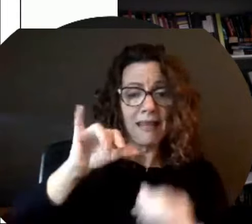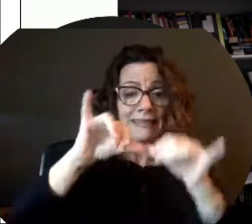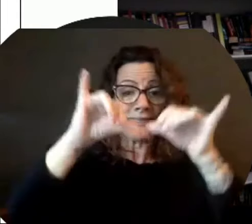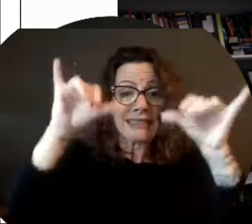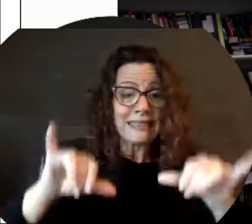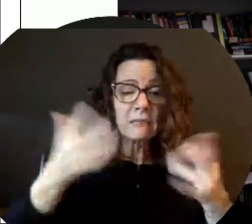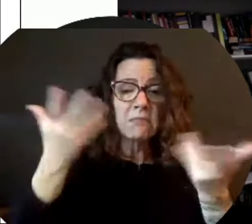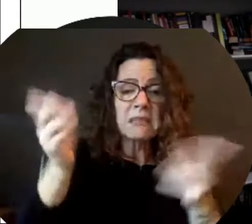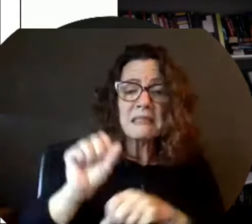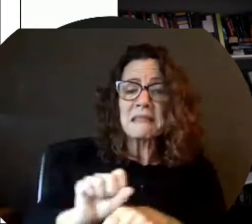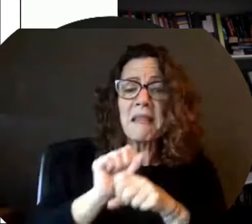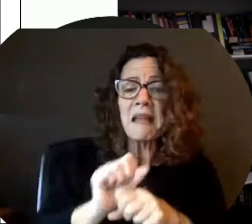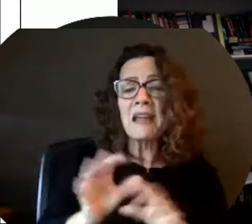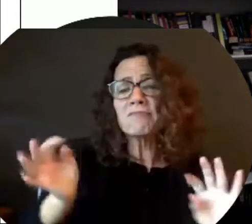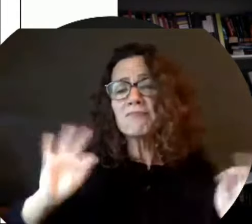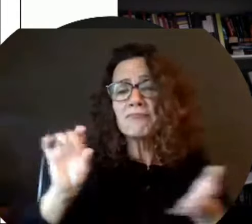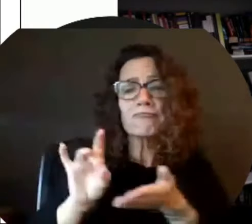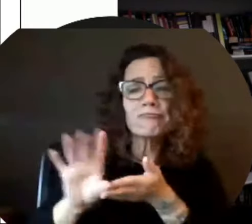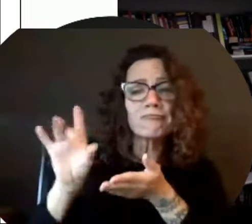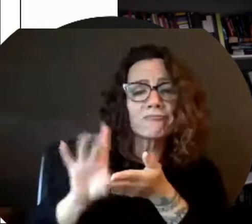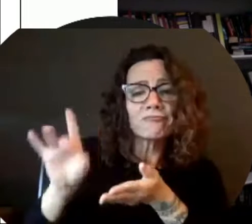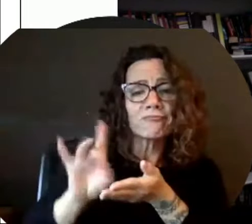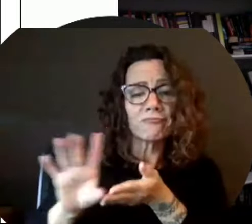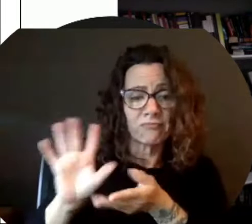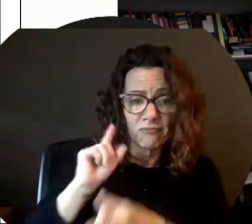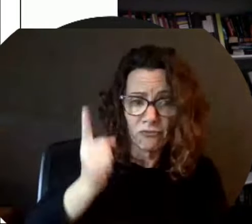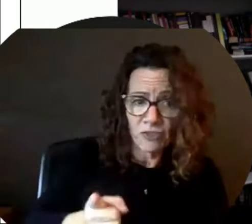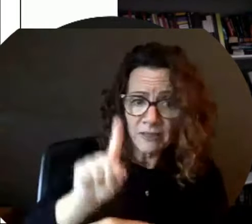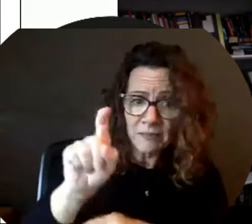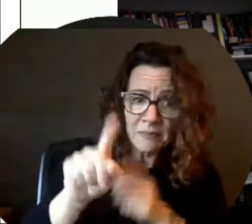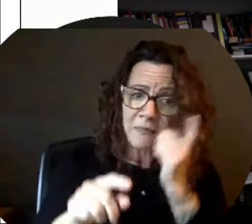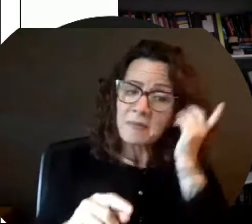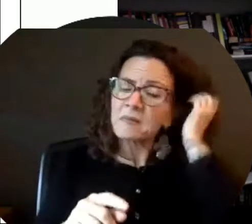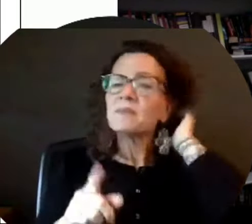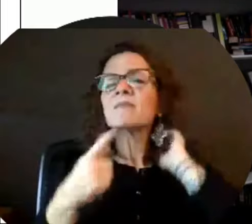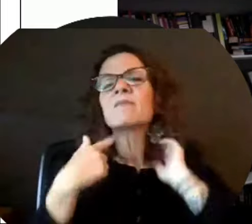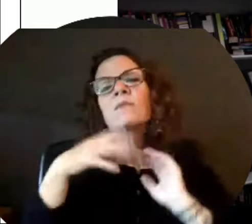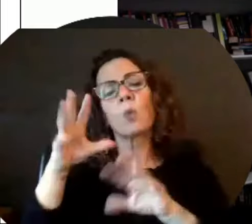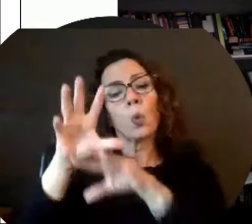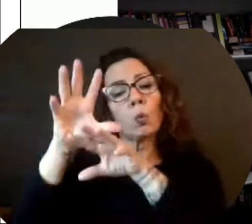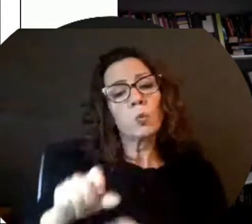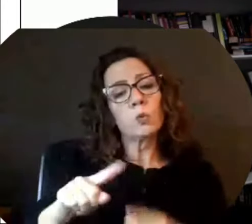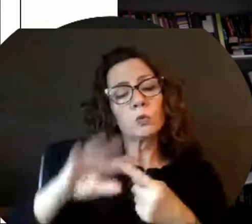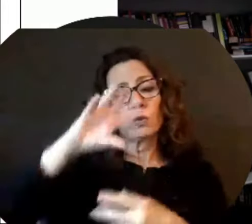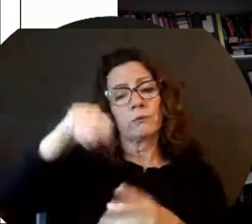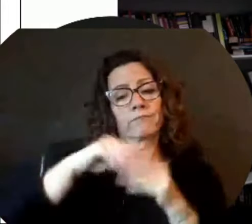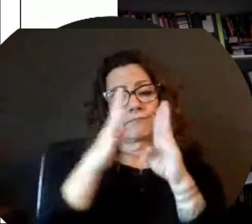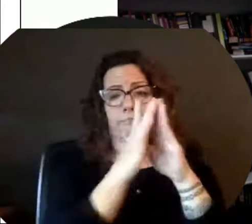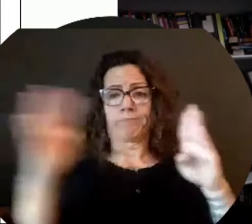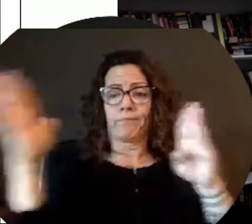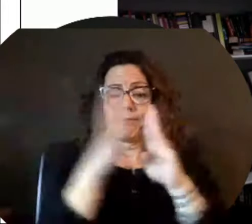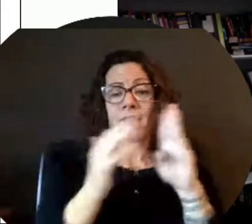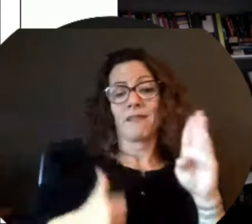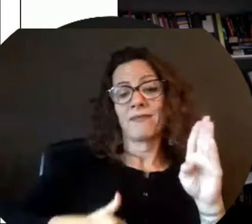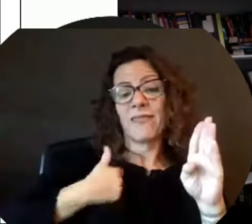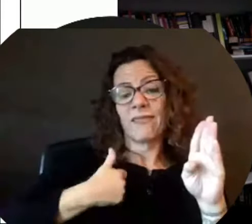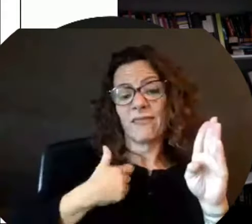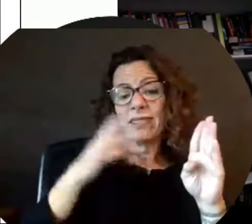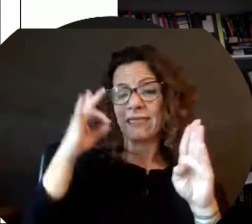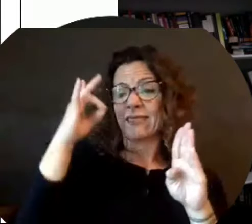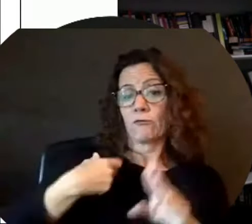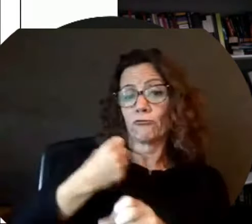average lifespan is 7 years, and so they are cannibalized. And so that kind of, that metaphor resonates, I think, across these kinds